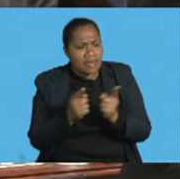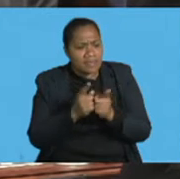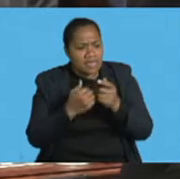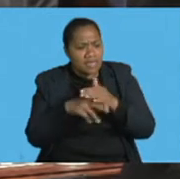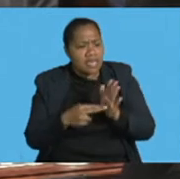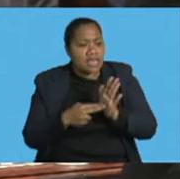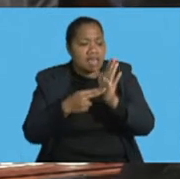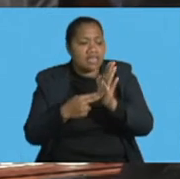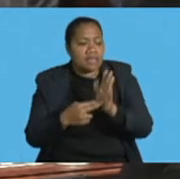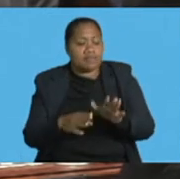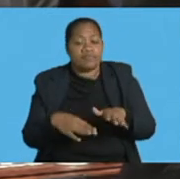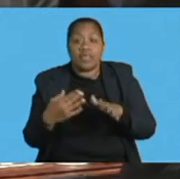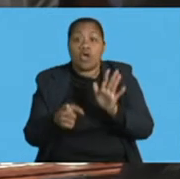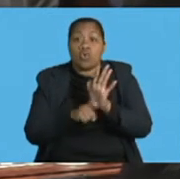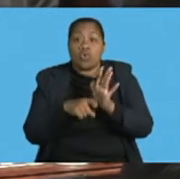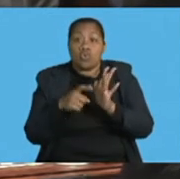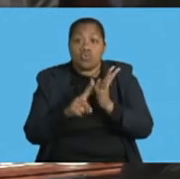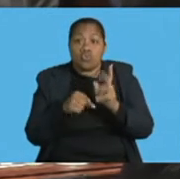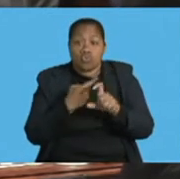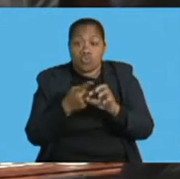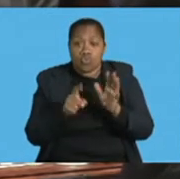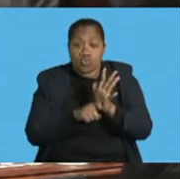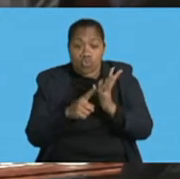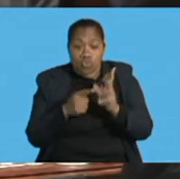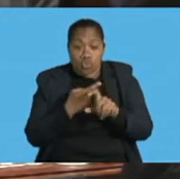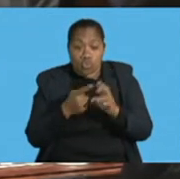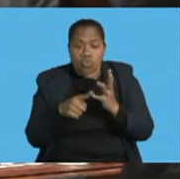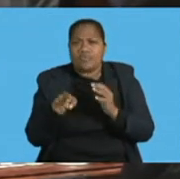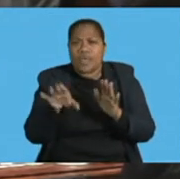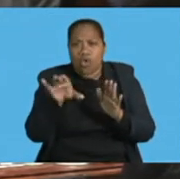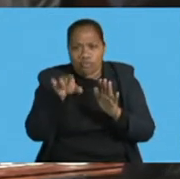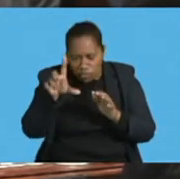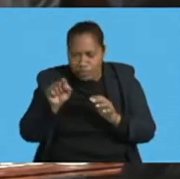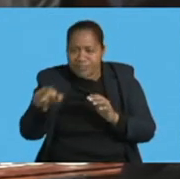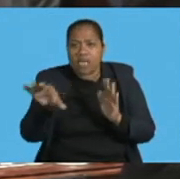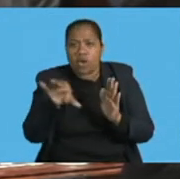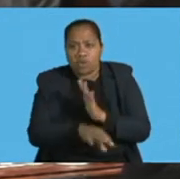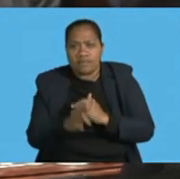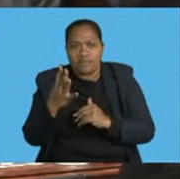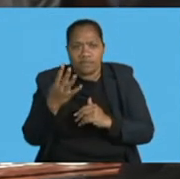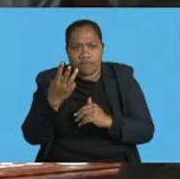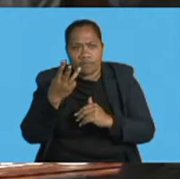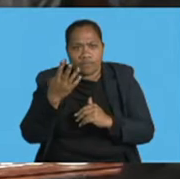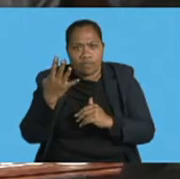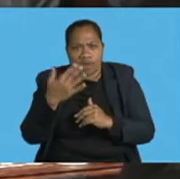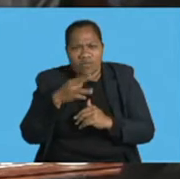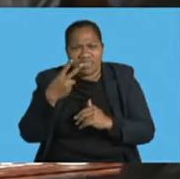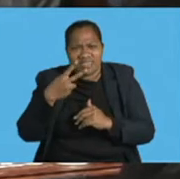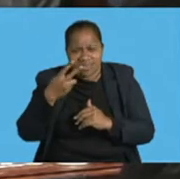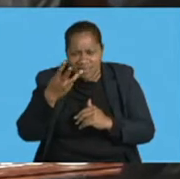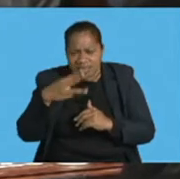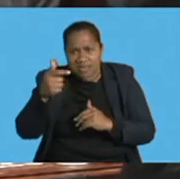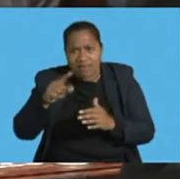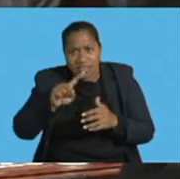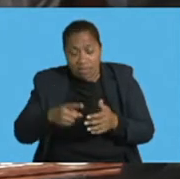then Rukuruku Levu village coastal protection work at the cost of $437,000 is expected to be completed by